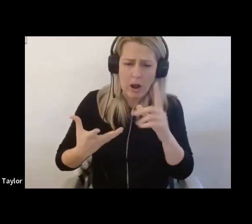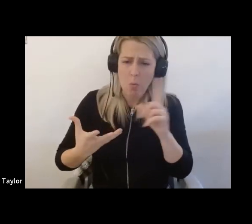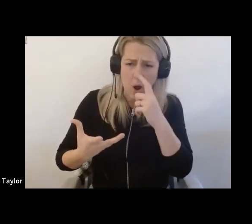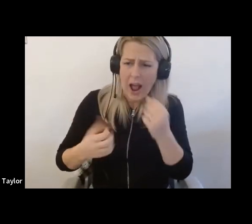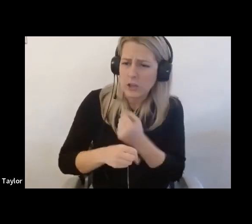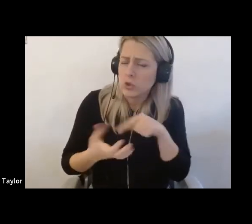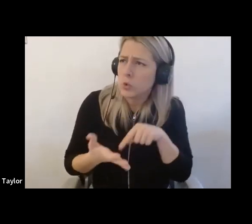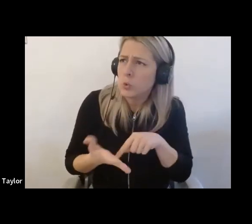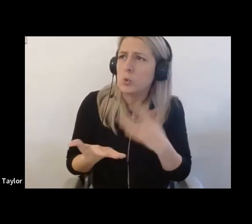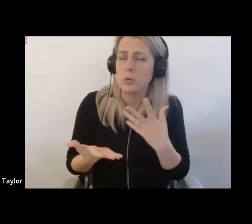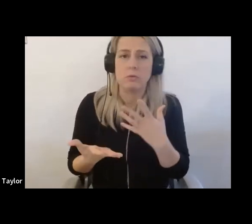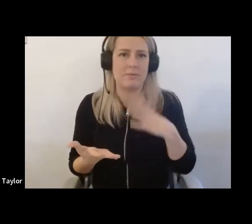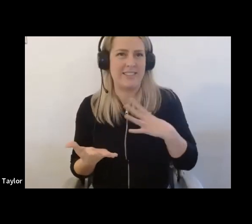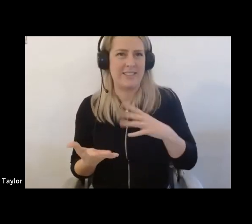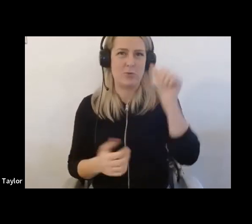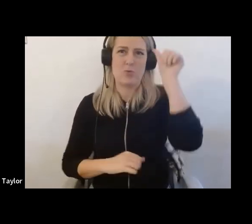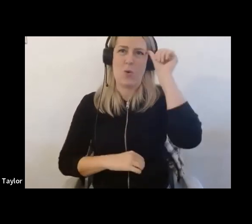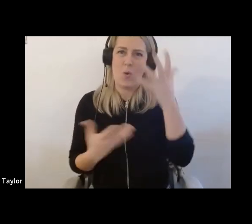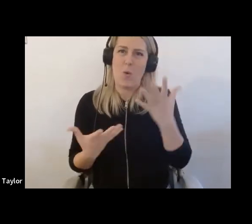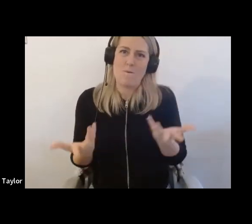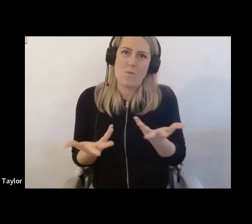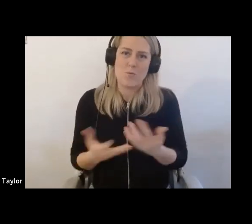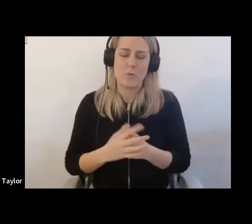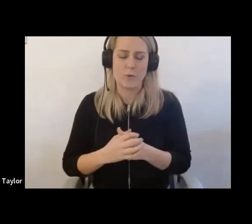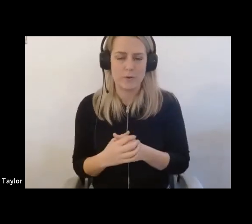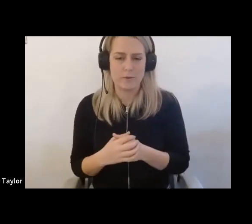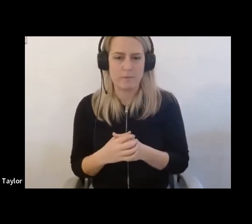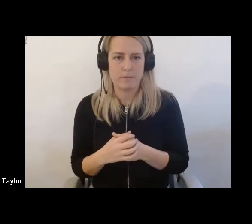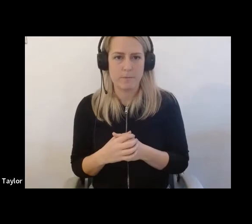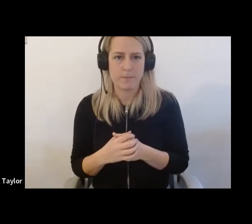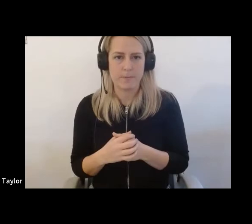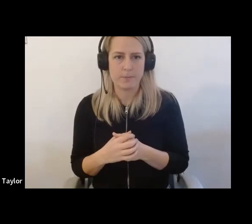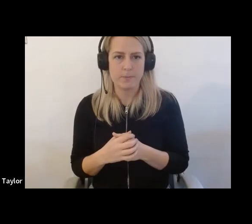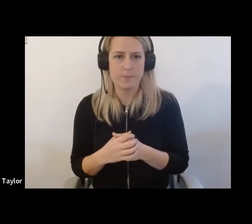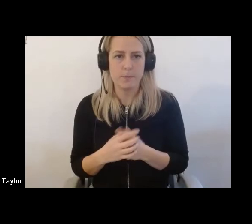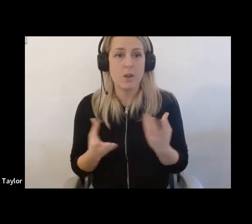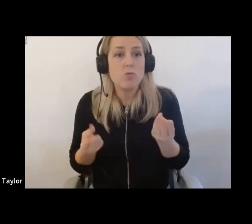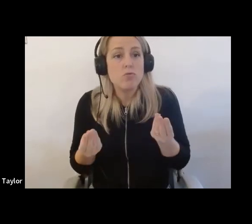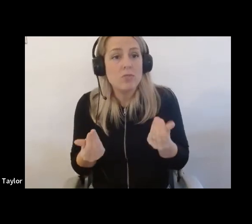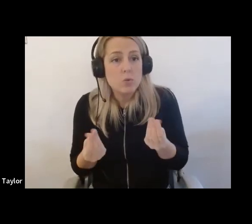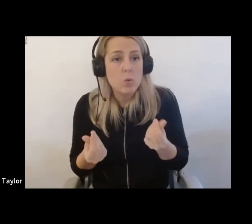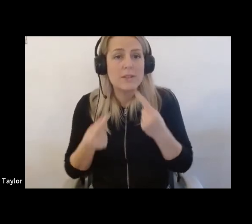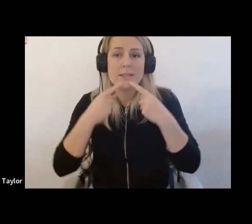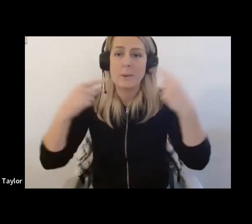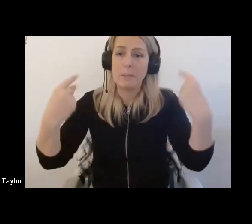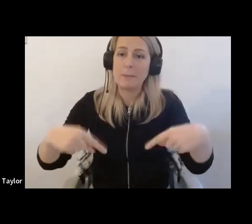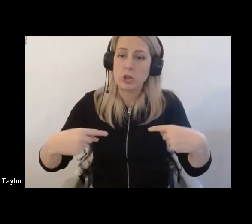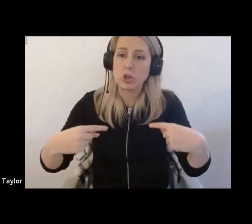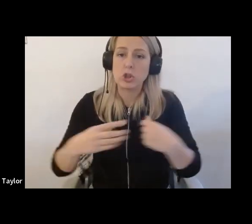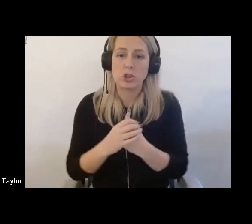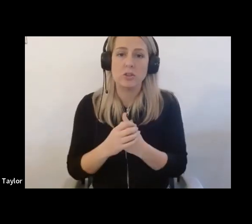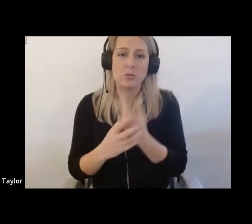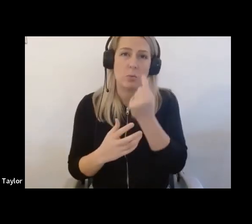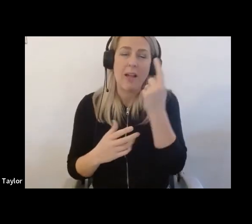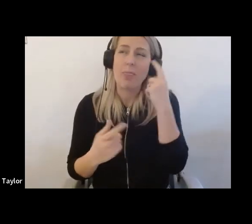help as well. And then onto resources and permissions. I think we can think about that